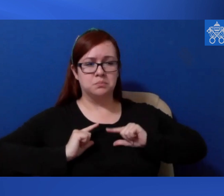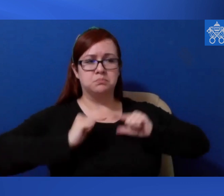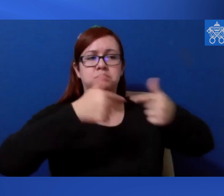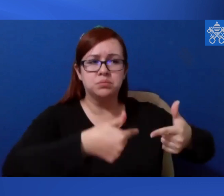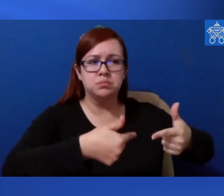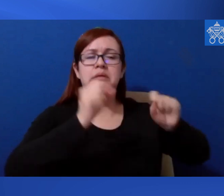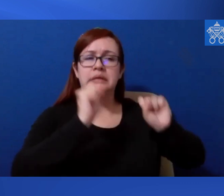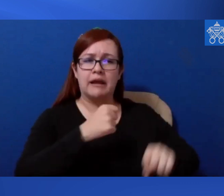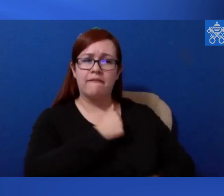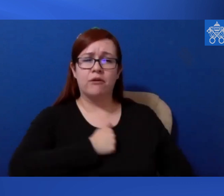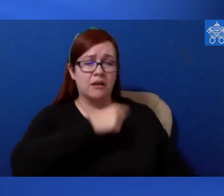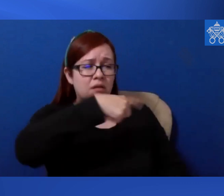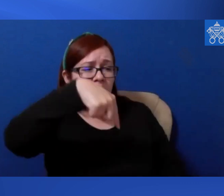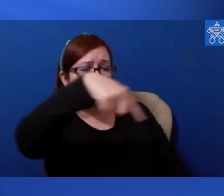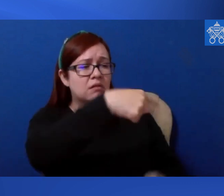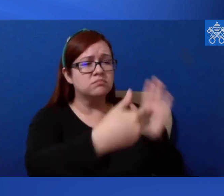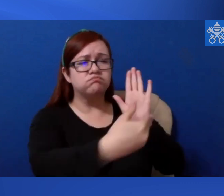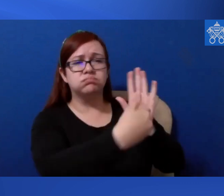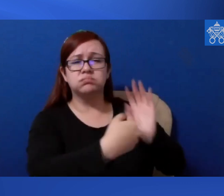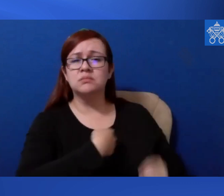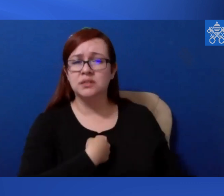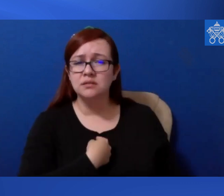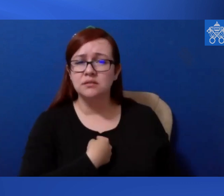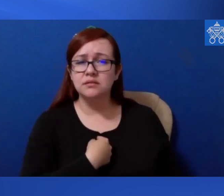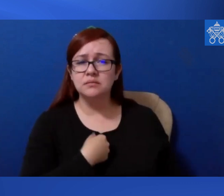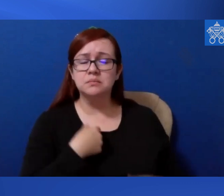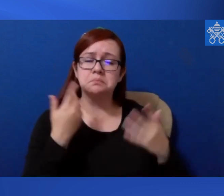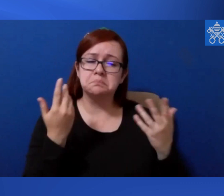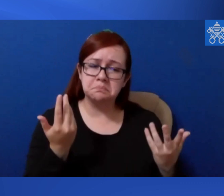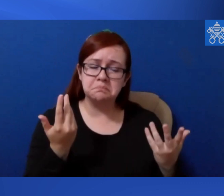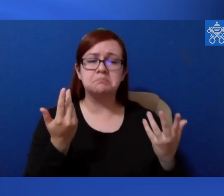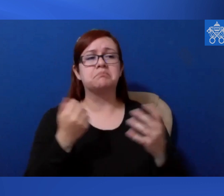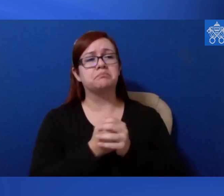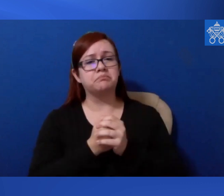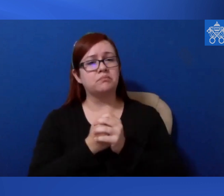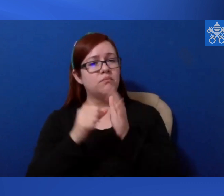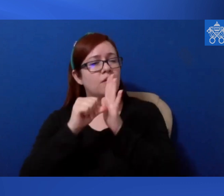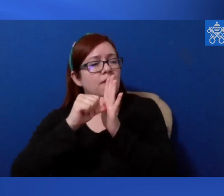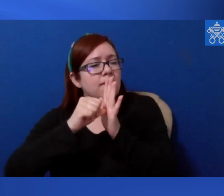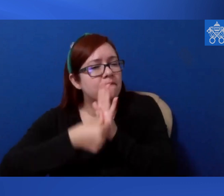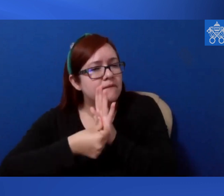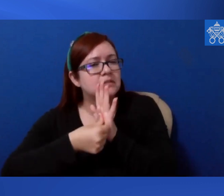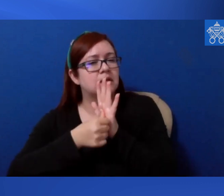me? In this respect, I propose a little exercise to you.